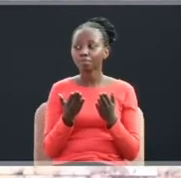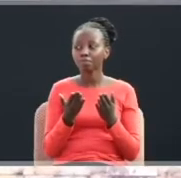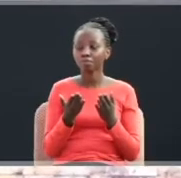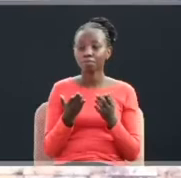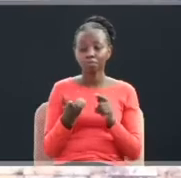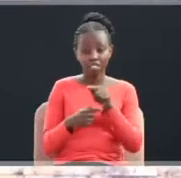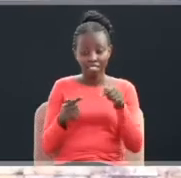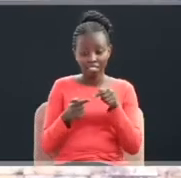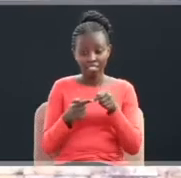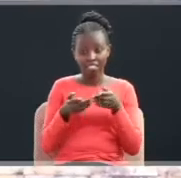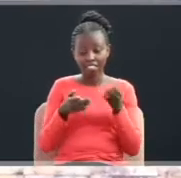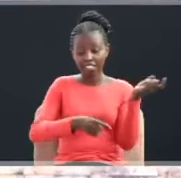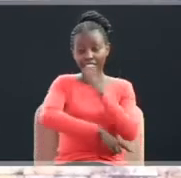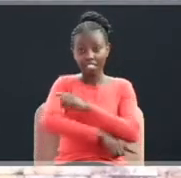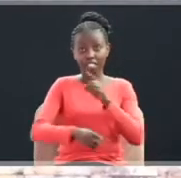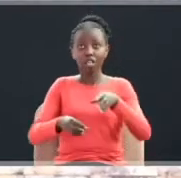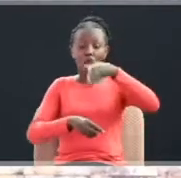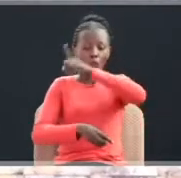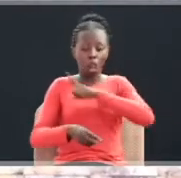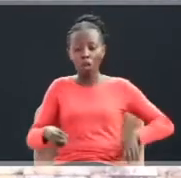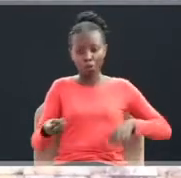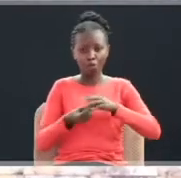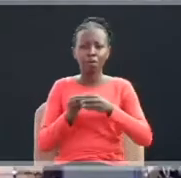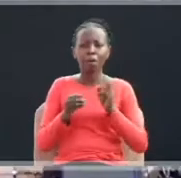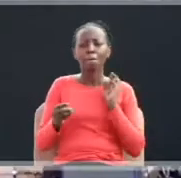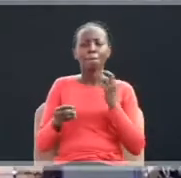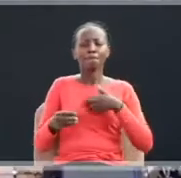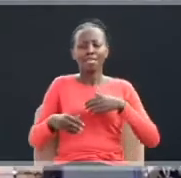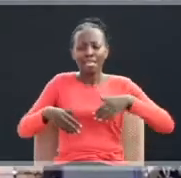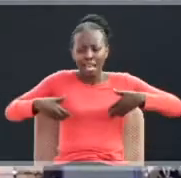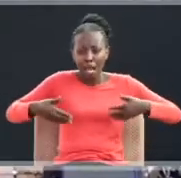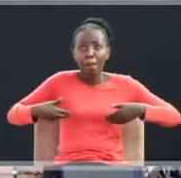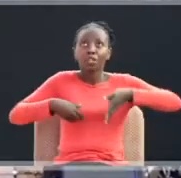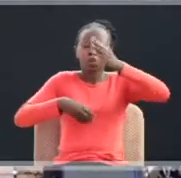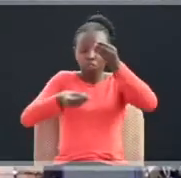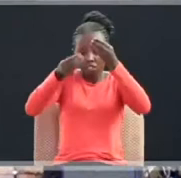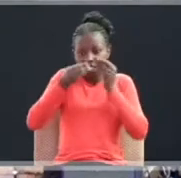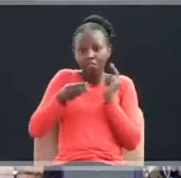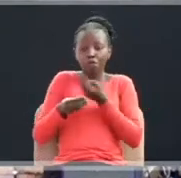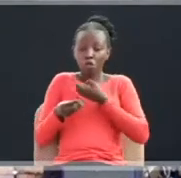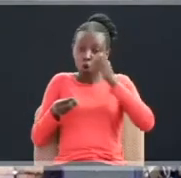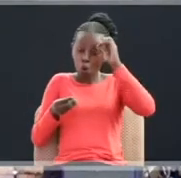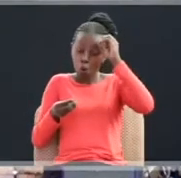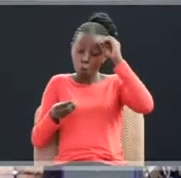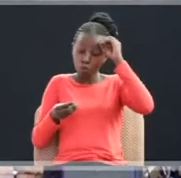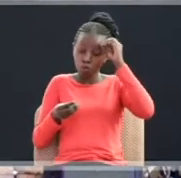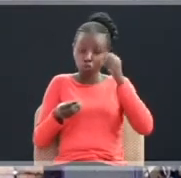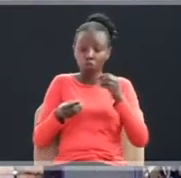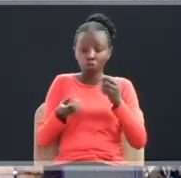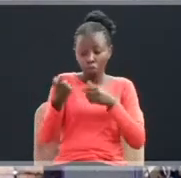This is the day that the Lord has made. And I'm so glad that God has given me another opportunity to come and share.